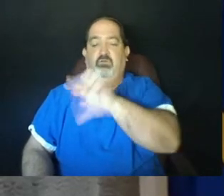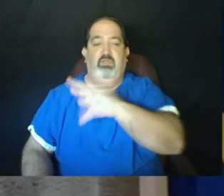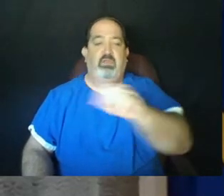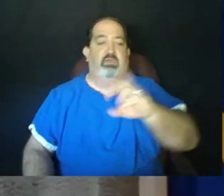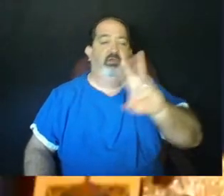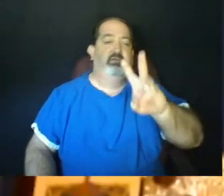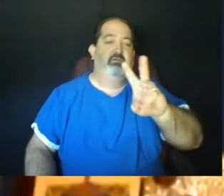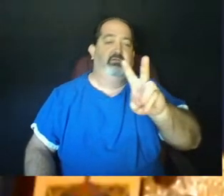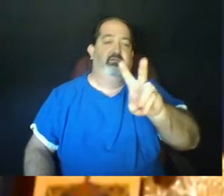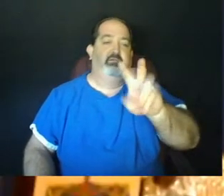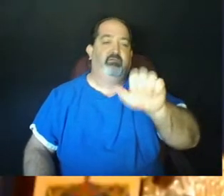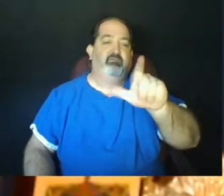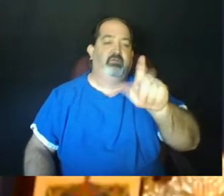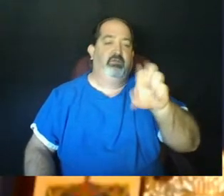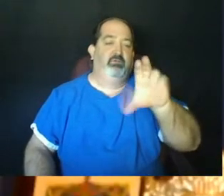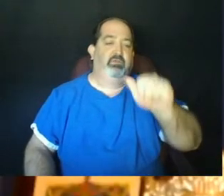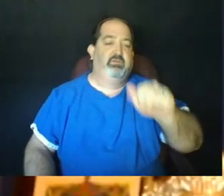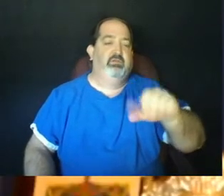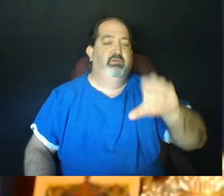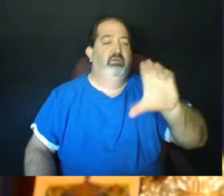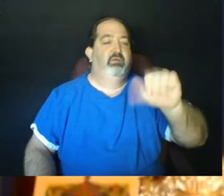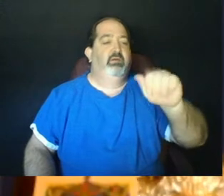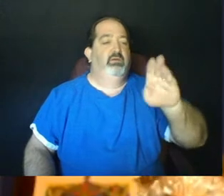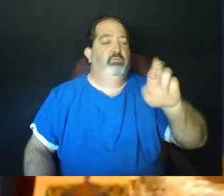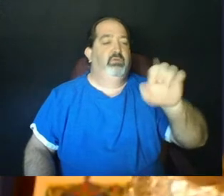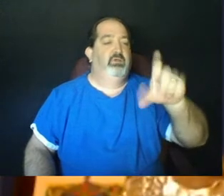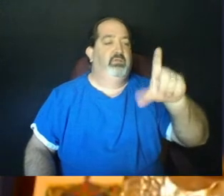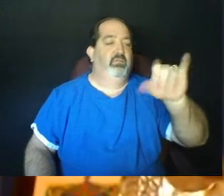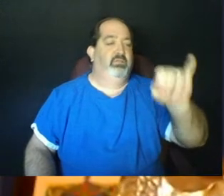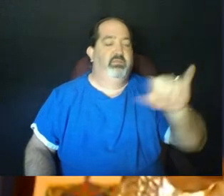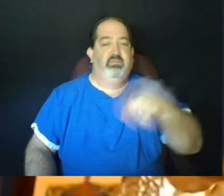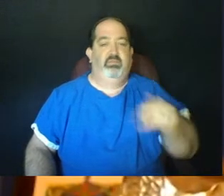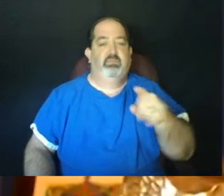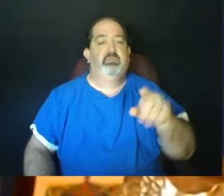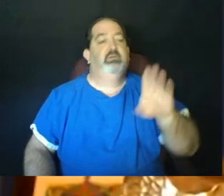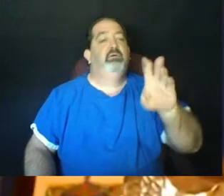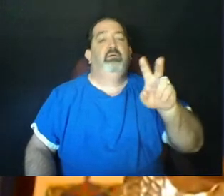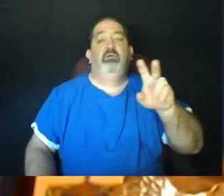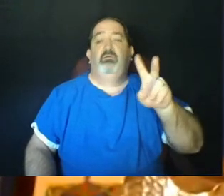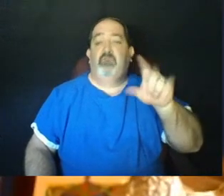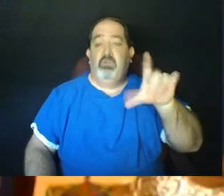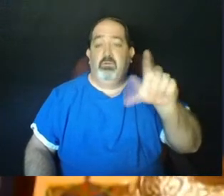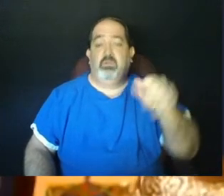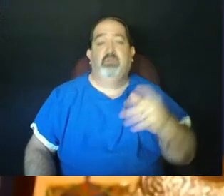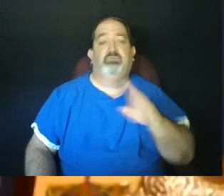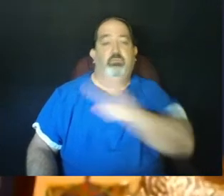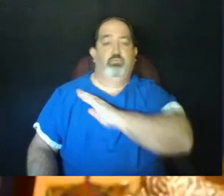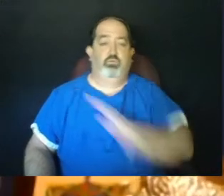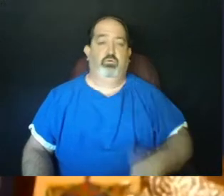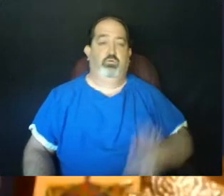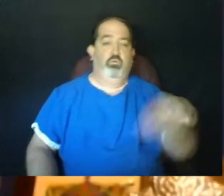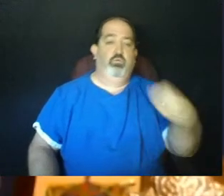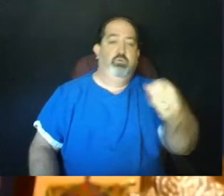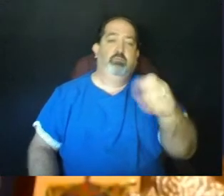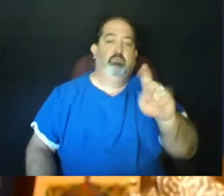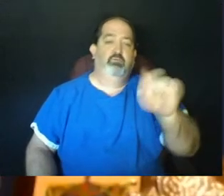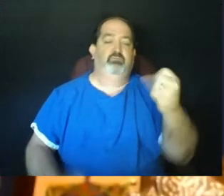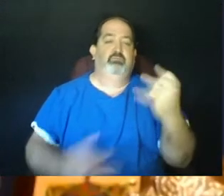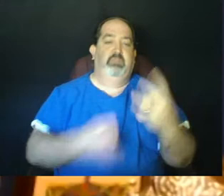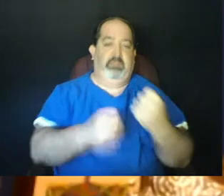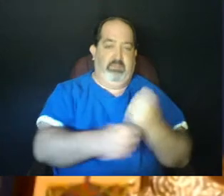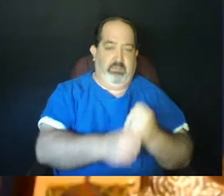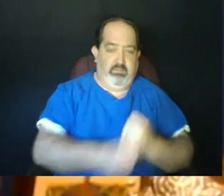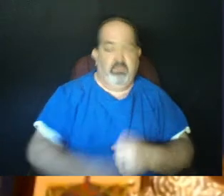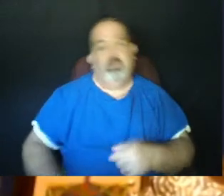Cabrielli. Valeria has served as the Baronial Rapial Marshal for several years. She has continually